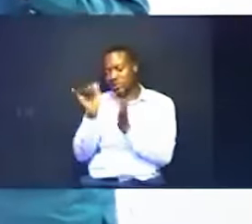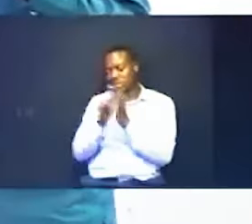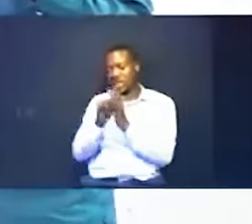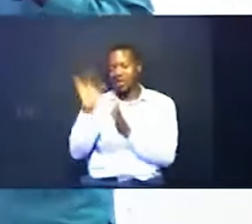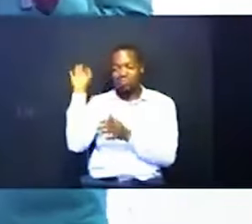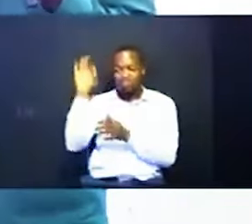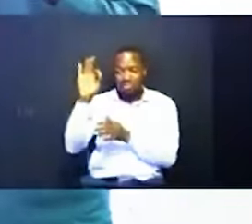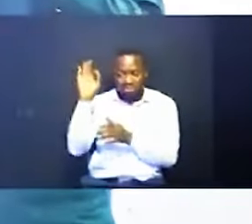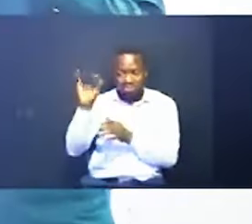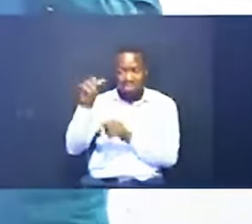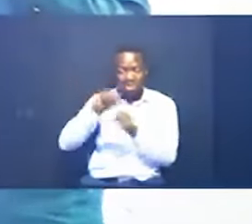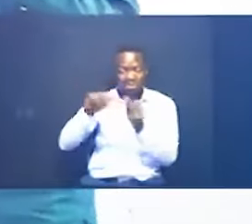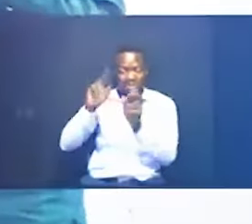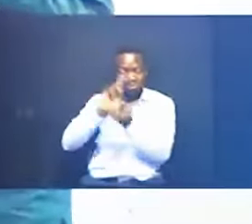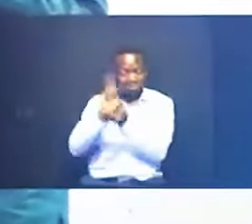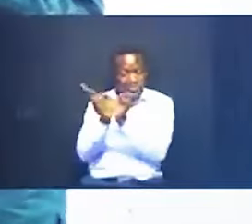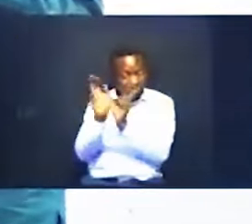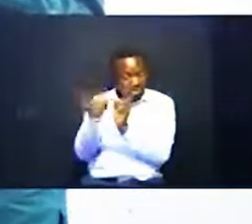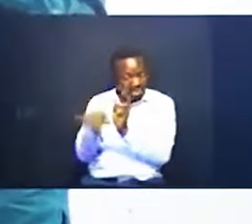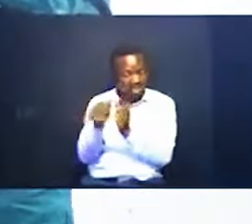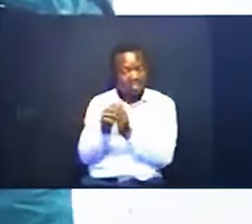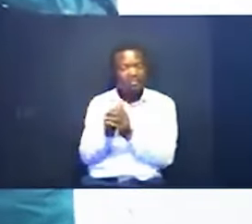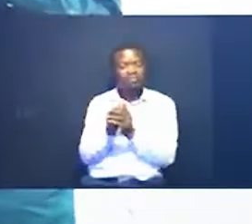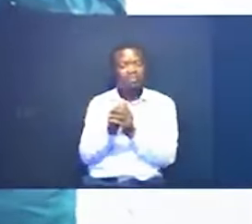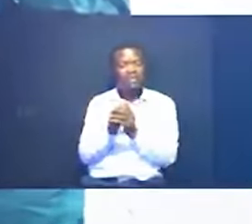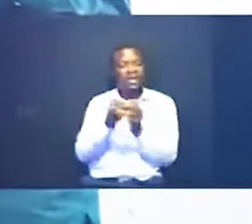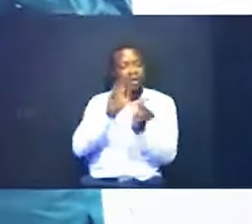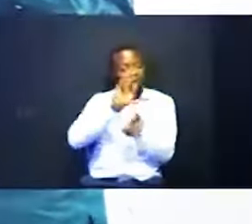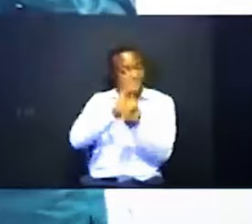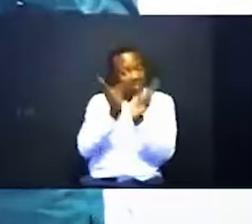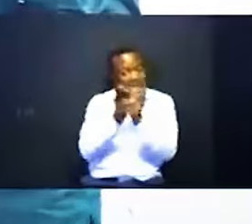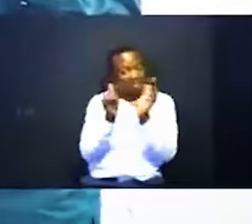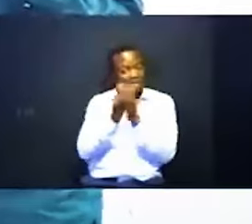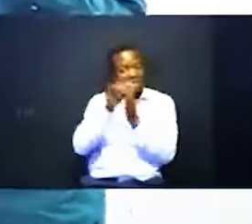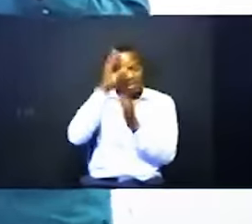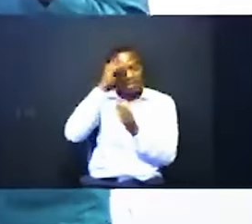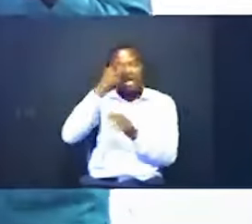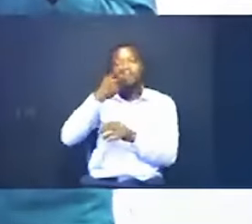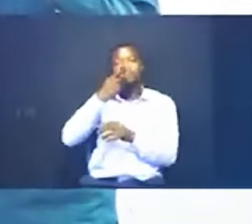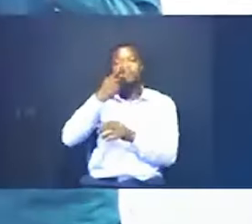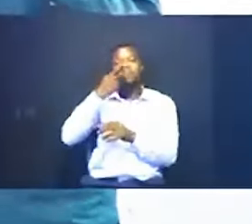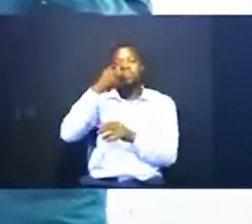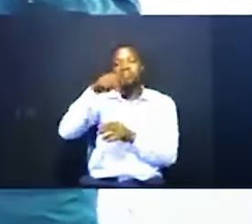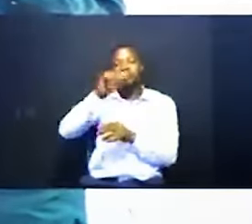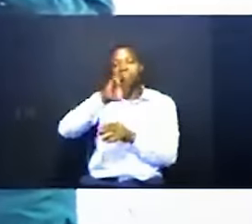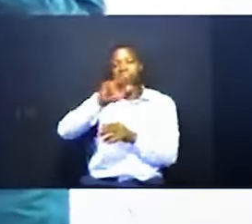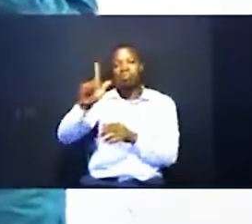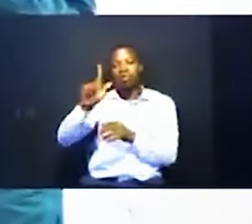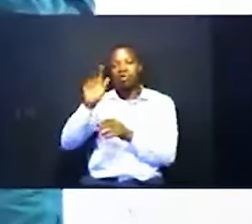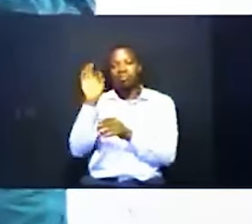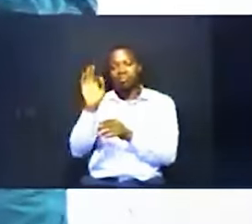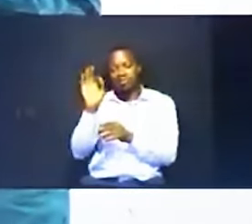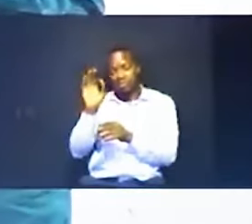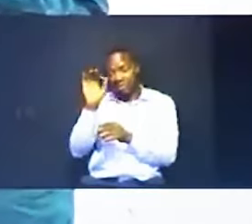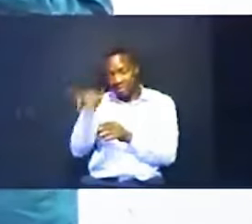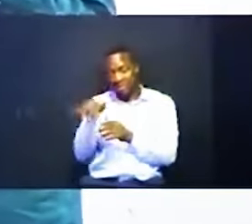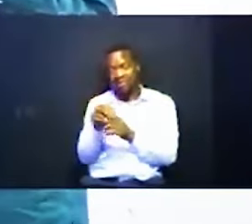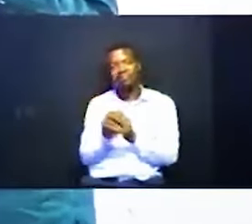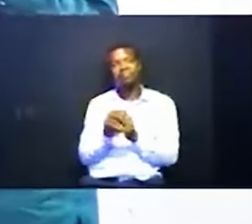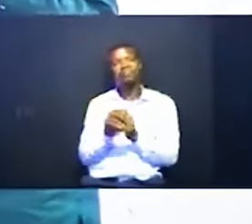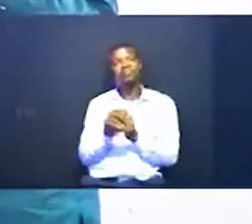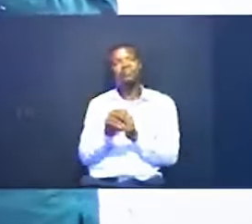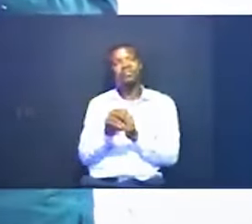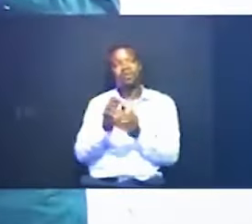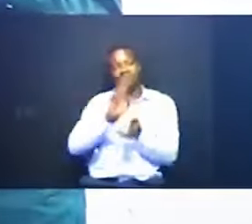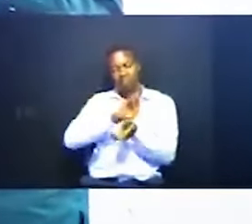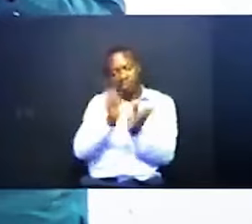and Yesu Ekan was the repentance that Paul preached about. I do in such as Mafo Paul can was the repentance that we are supposed